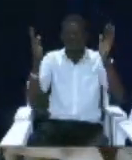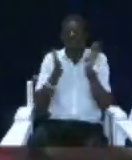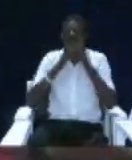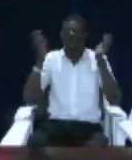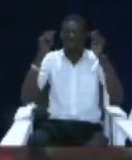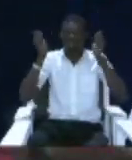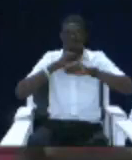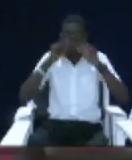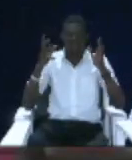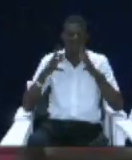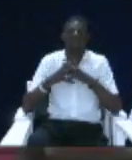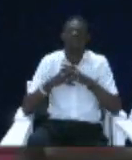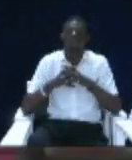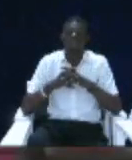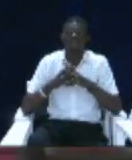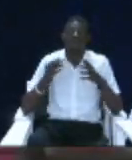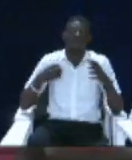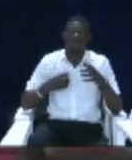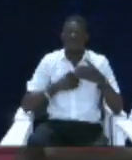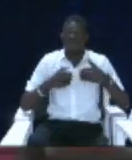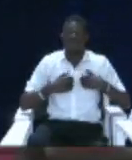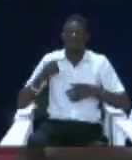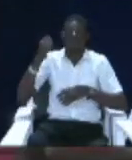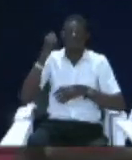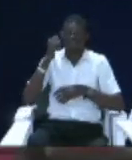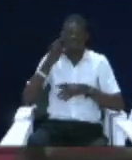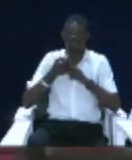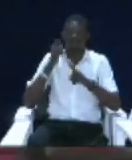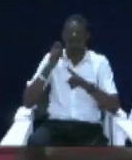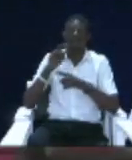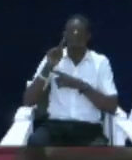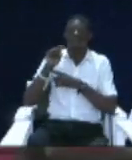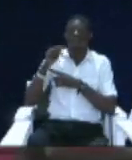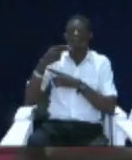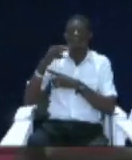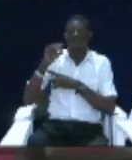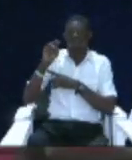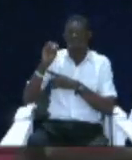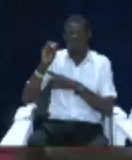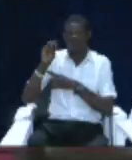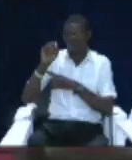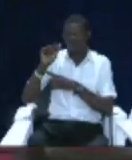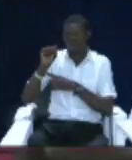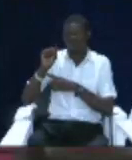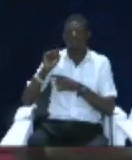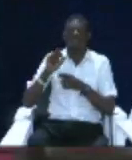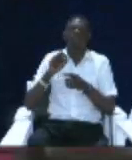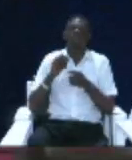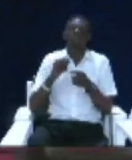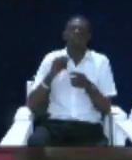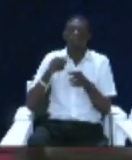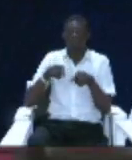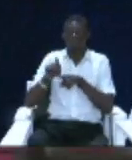Hallelujah. We have a testimony from Brother Thomas Ezekiel from Nigeria. During